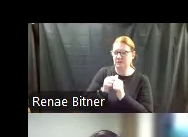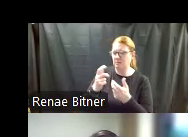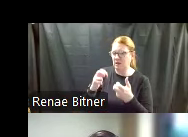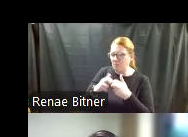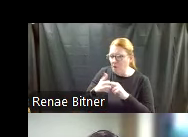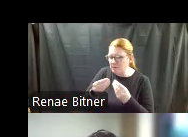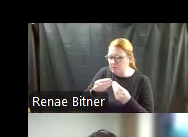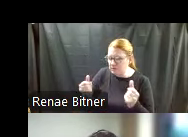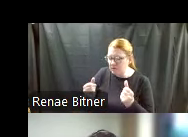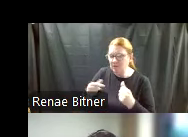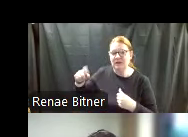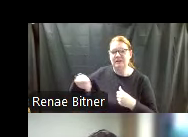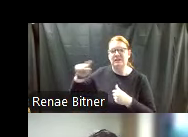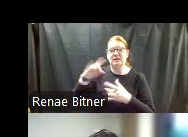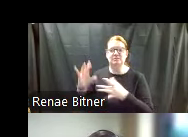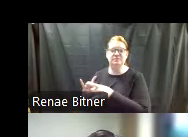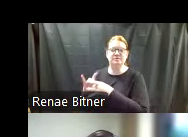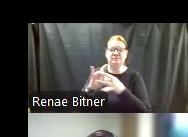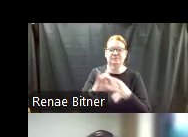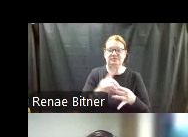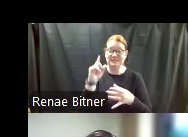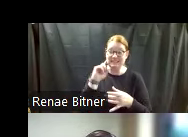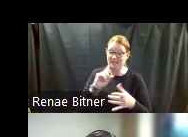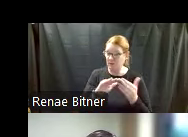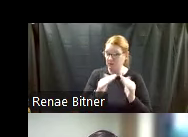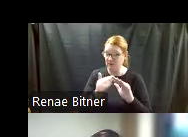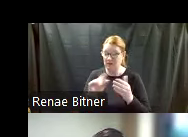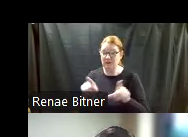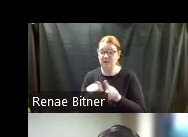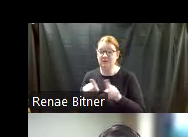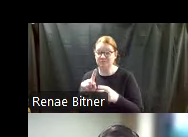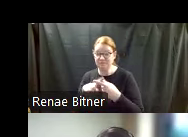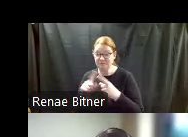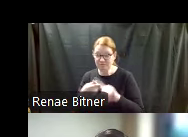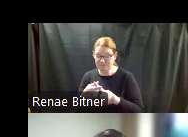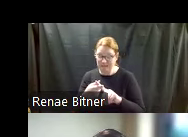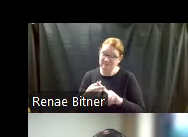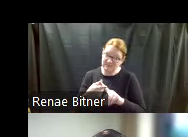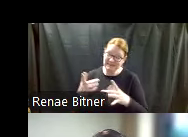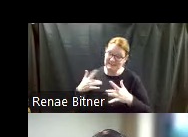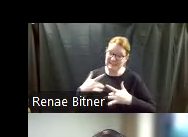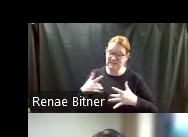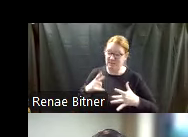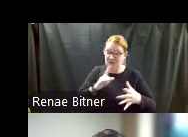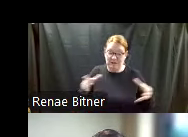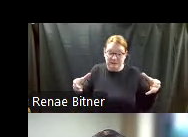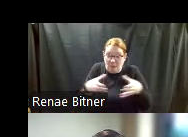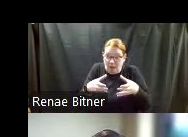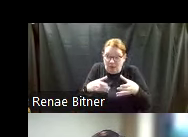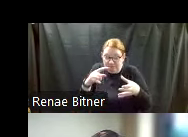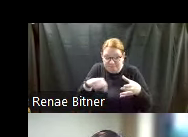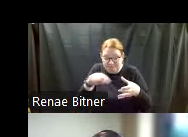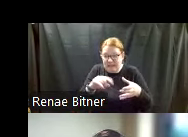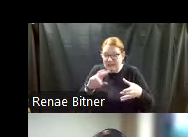connect us to the deaf community and some of our friends. Again, not a very big deaf community in North Dakota.